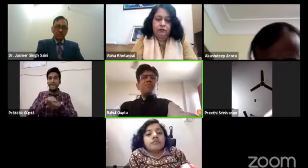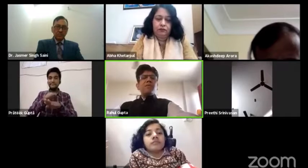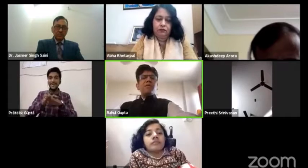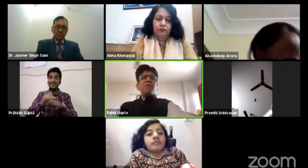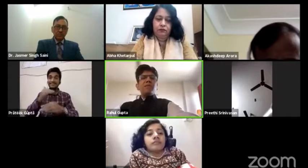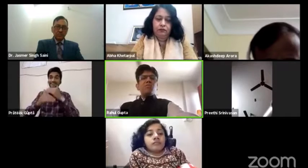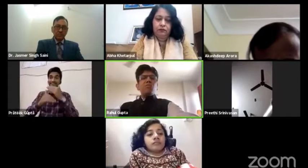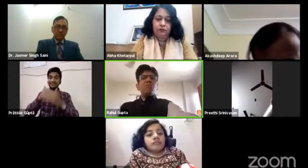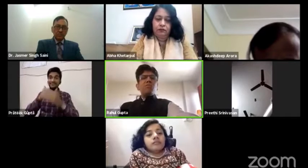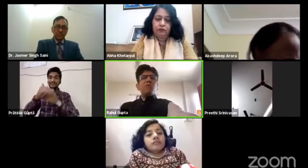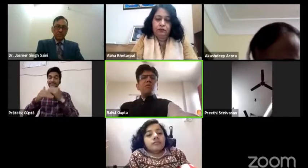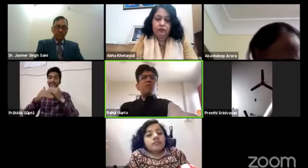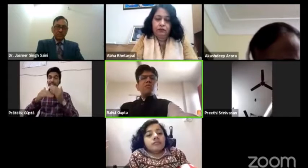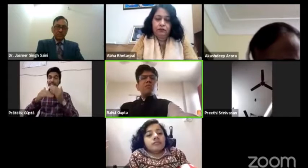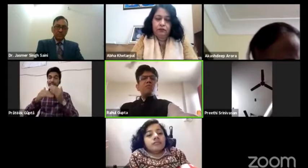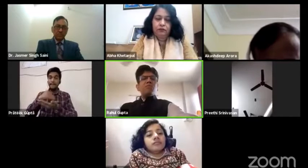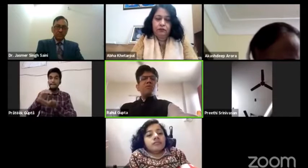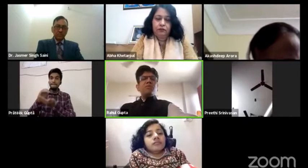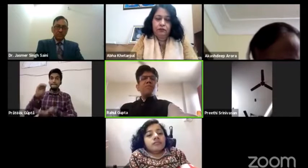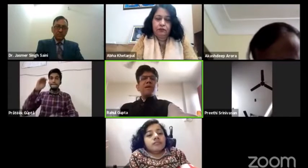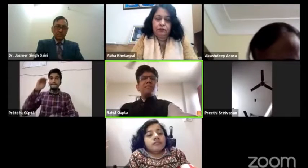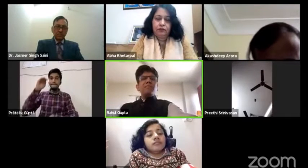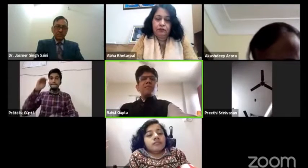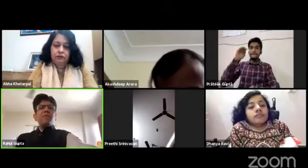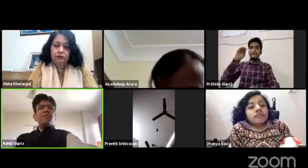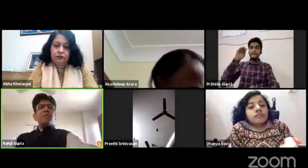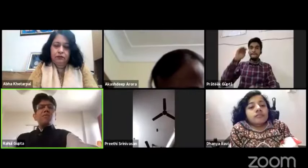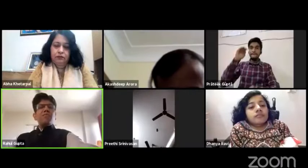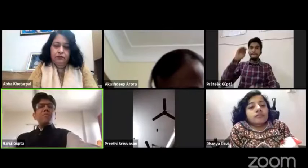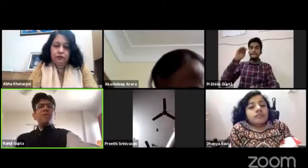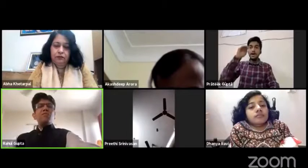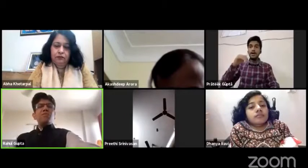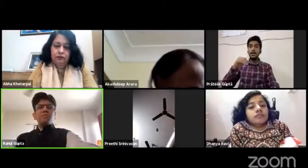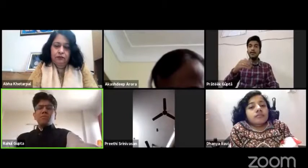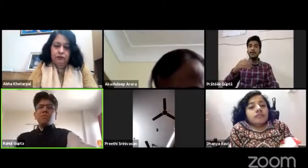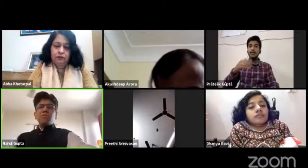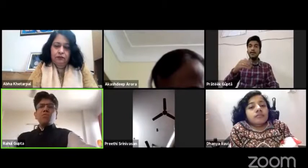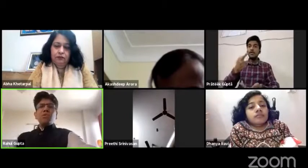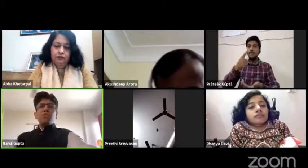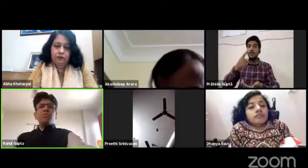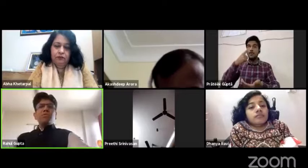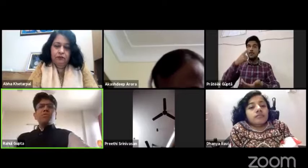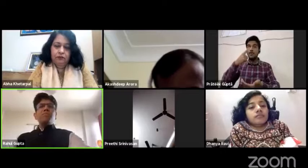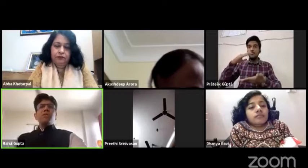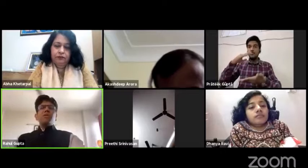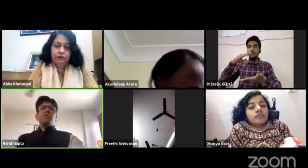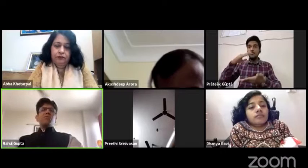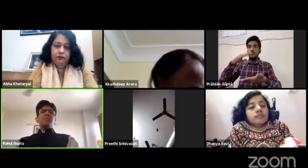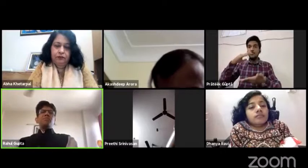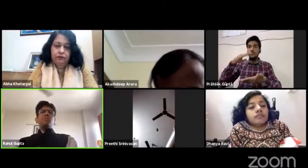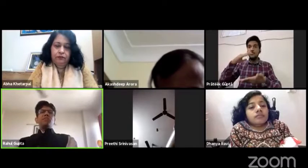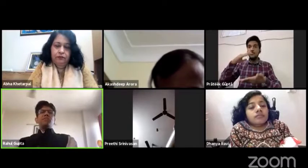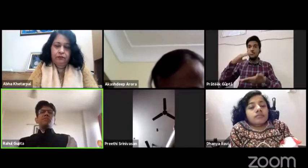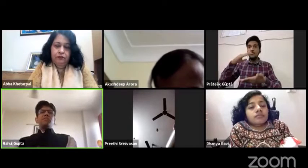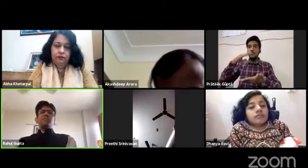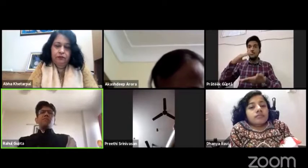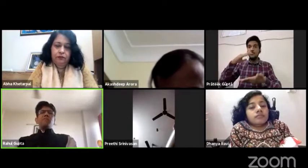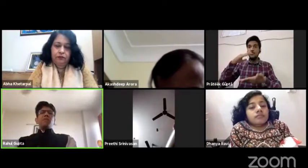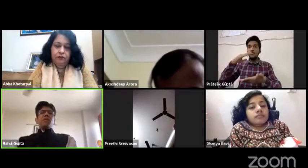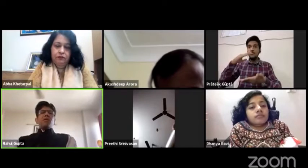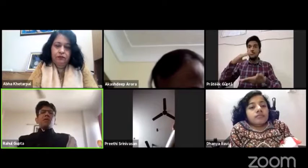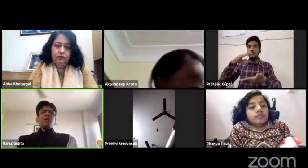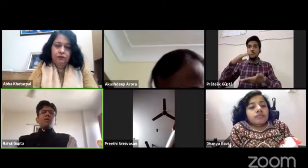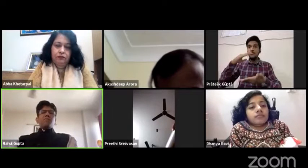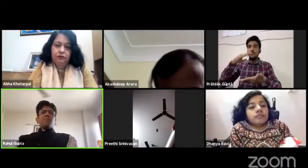they become and play a key role. Your first your parents, your family, and of course the whole ecosystem, your friends, your teachers.